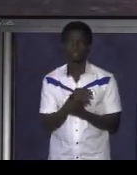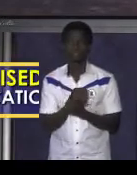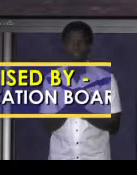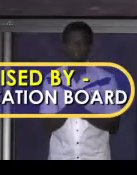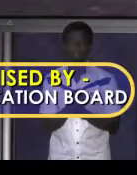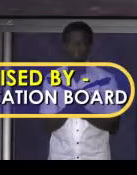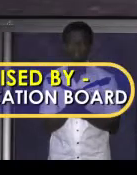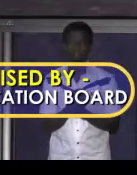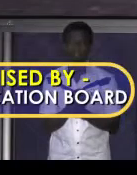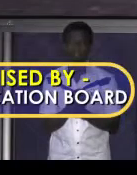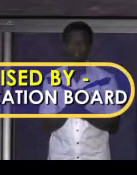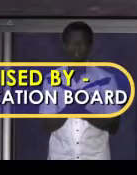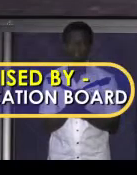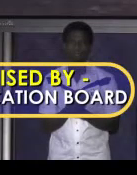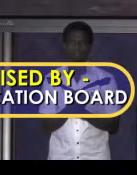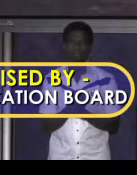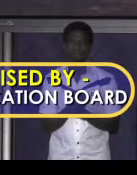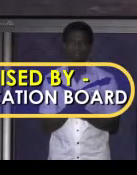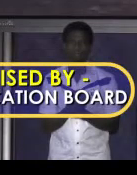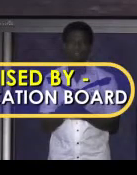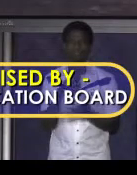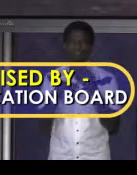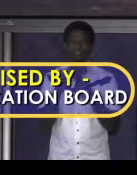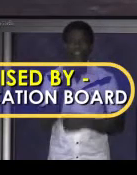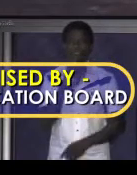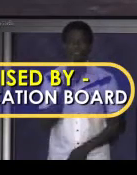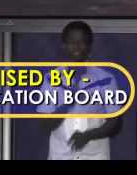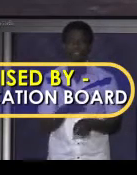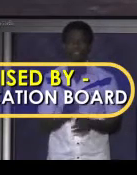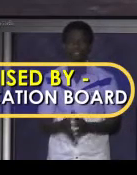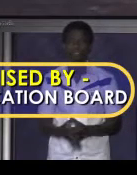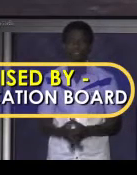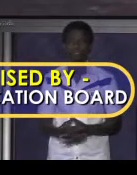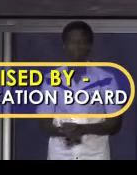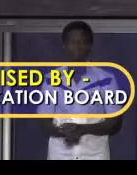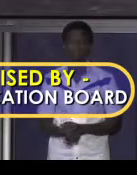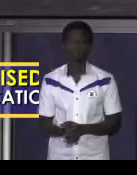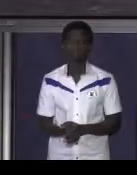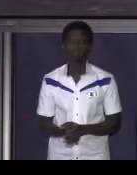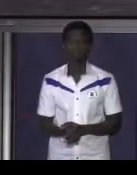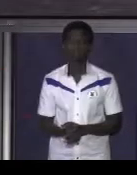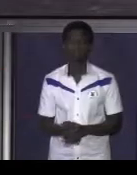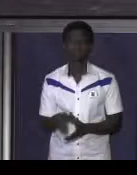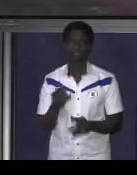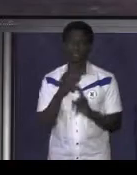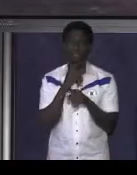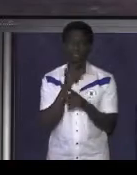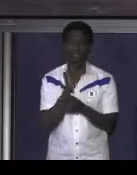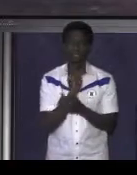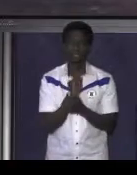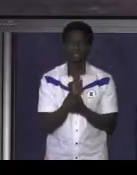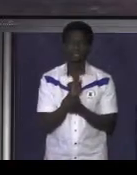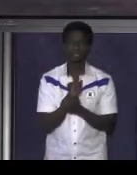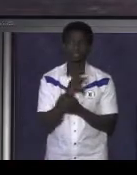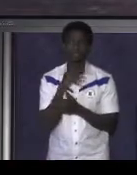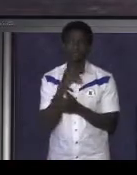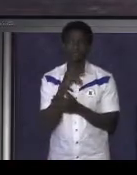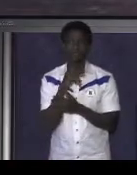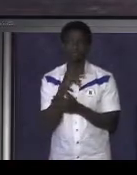has a silent letter? What is your answer? Of course, the answer is